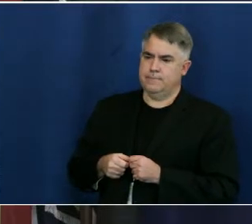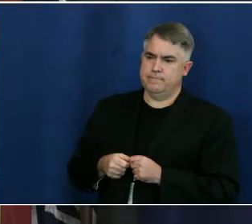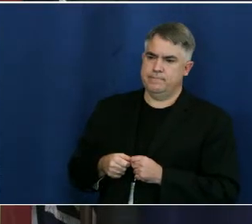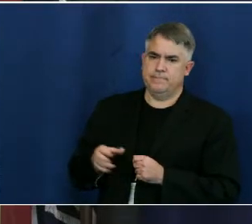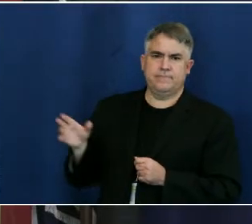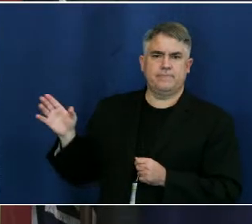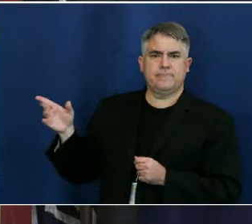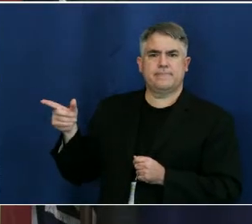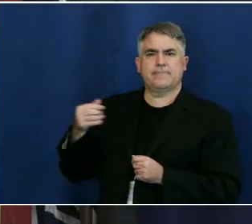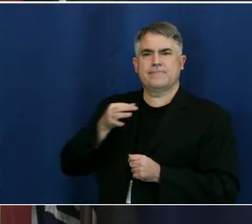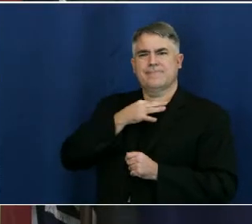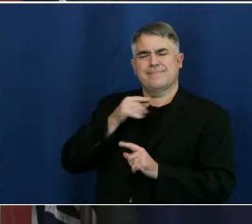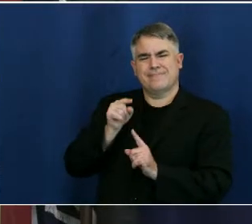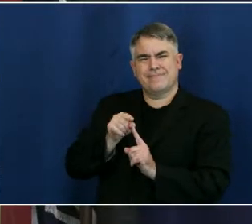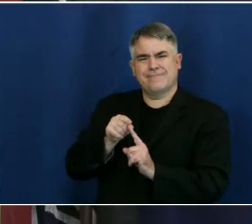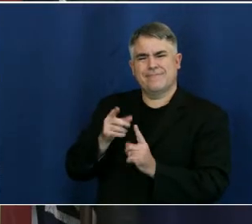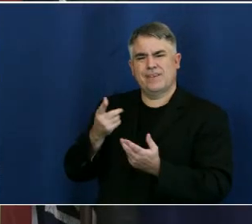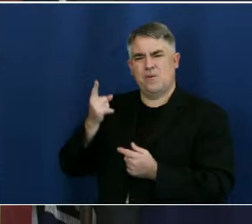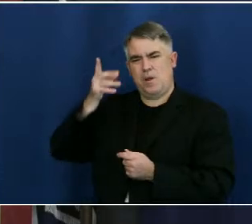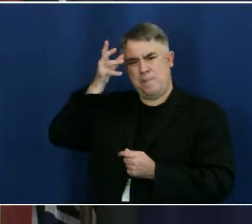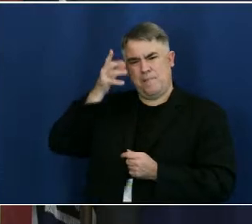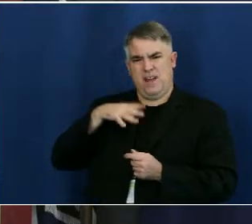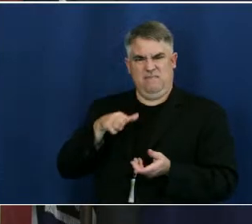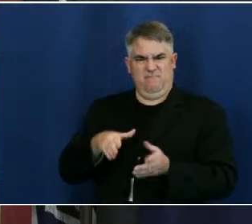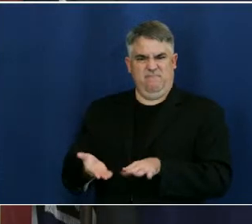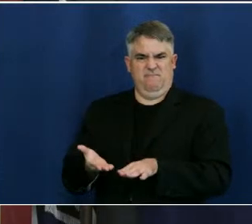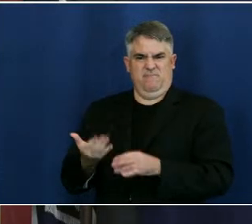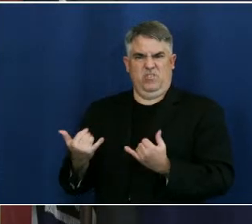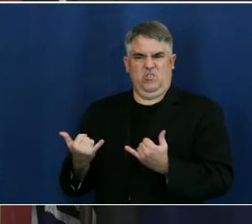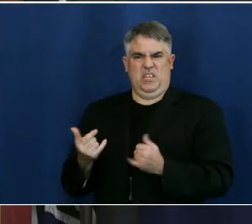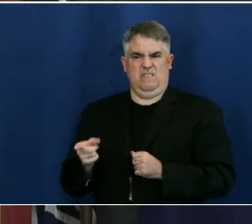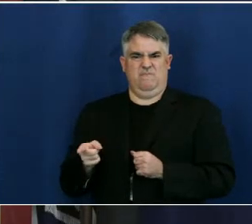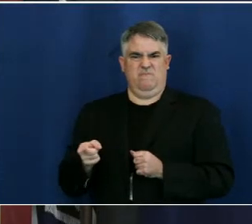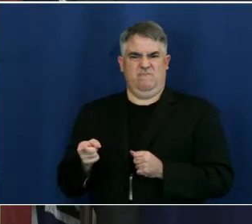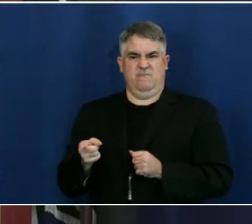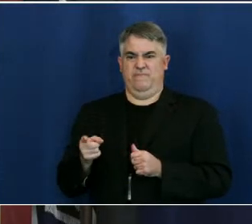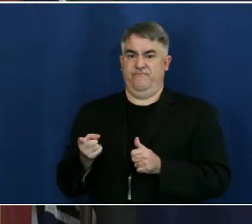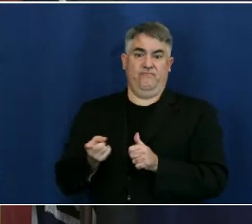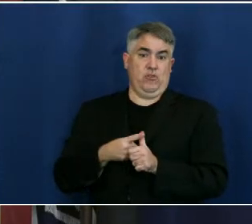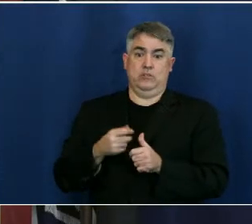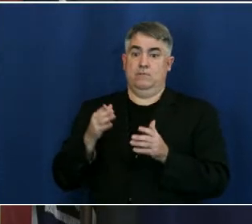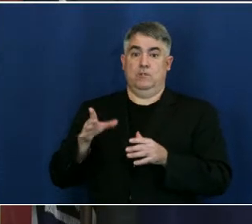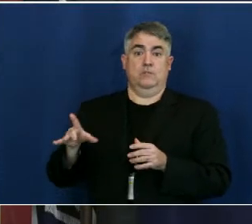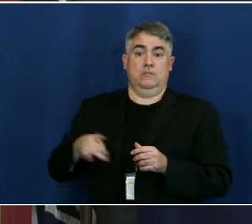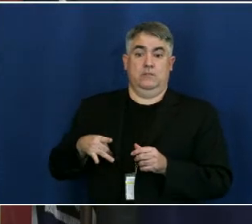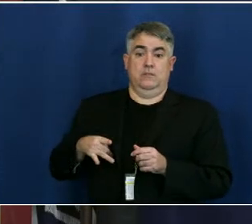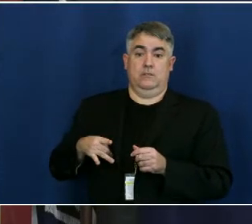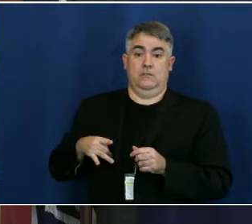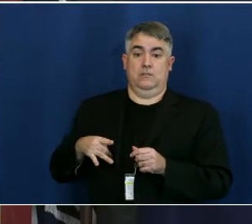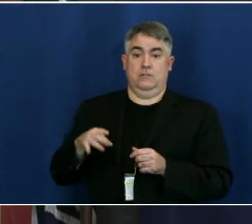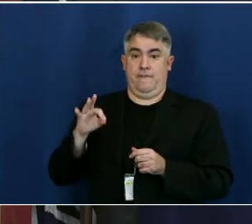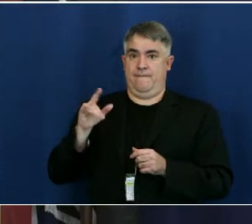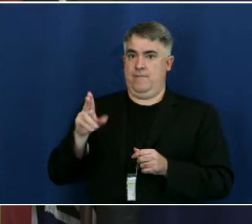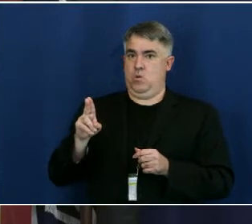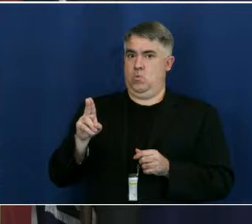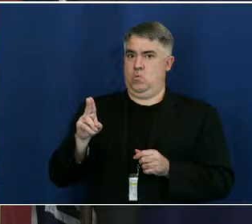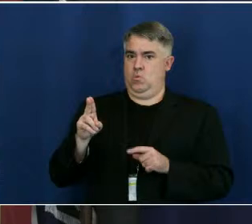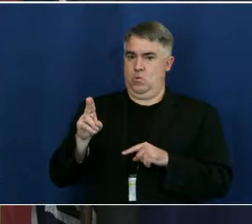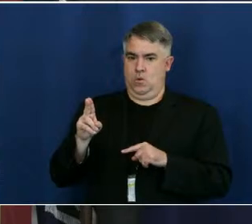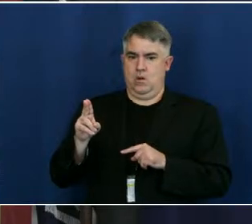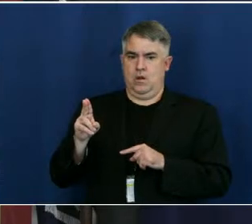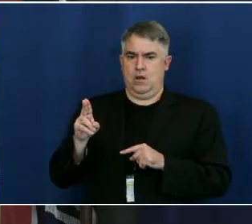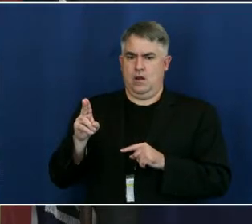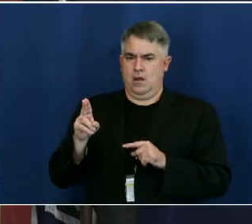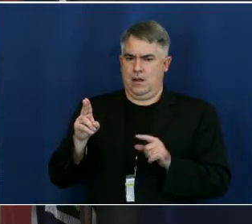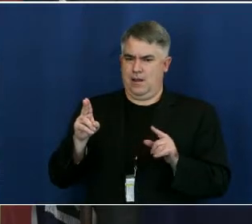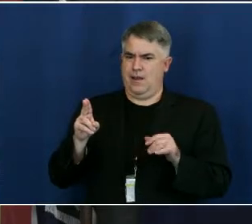first flu death this season also contracted coronavirus. How did the county determine that he died of flu? I'll let Dr.